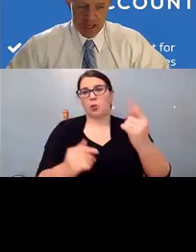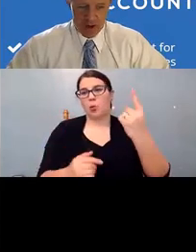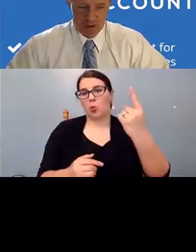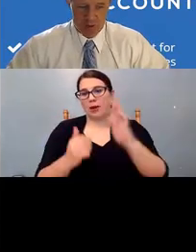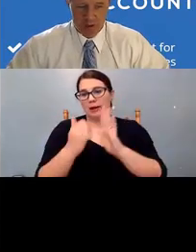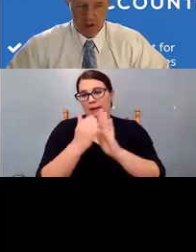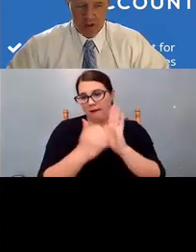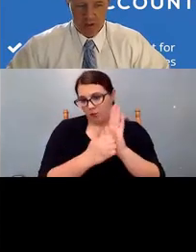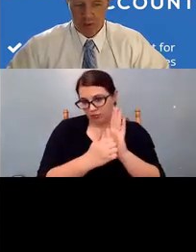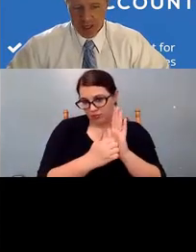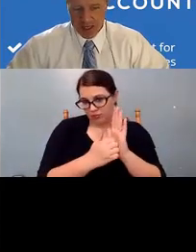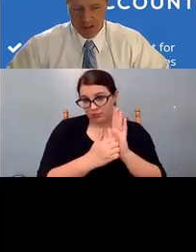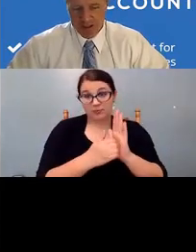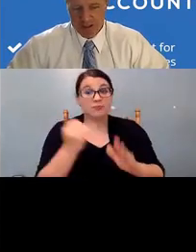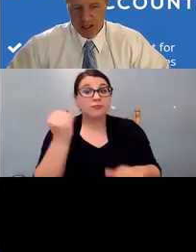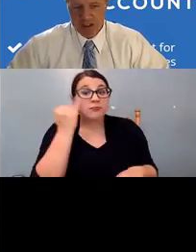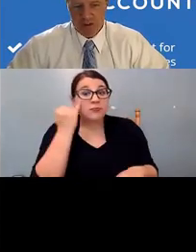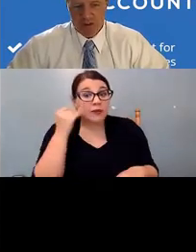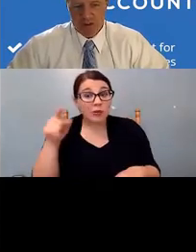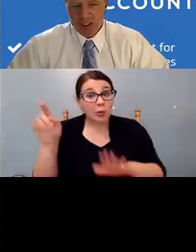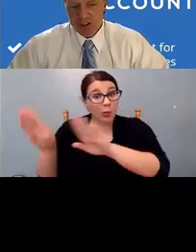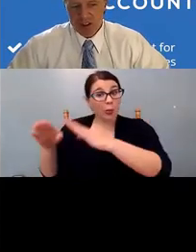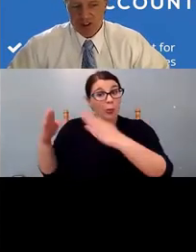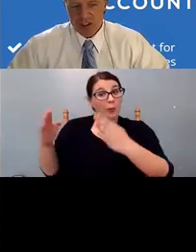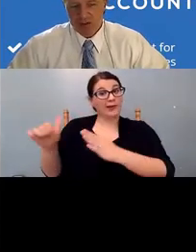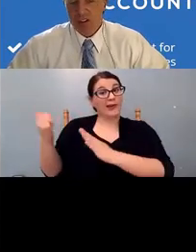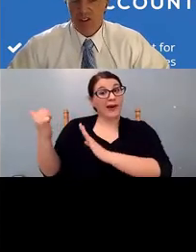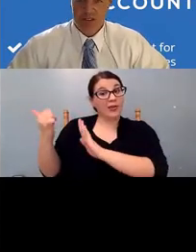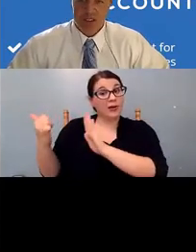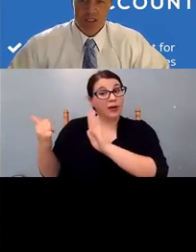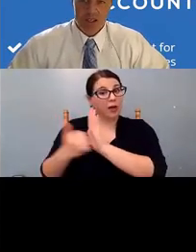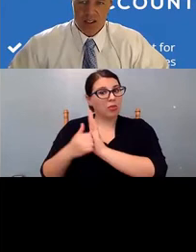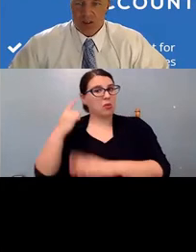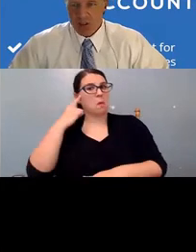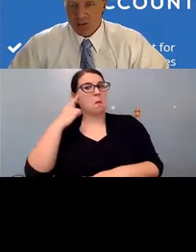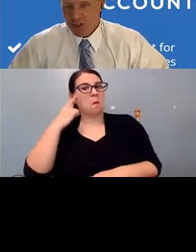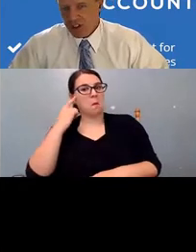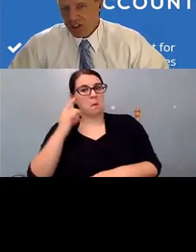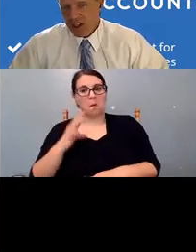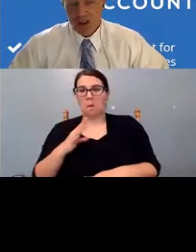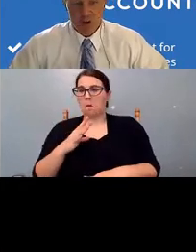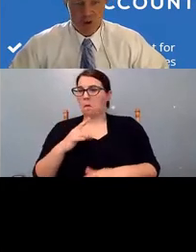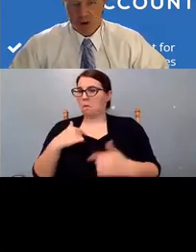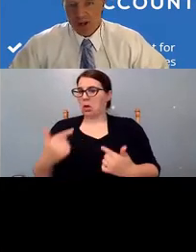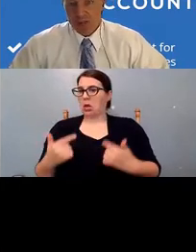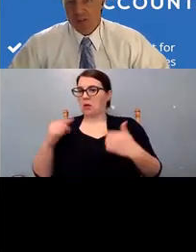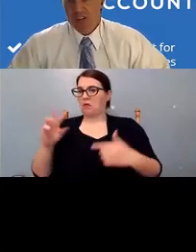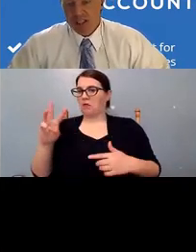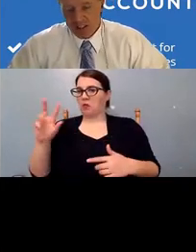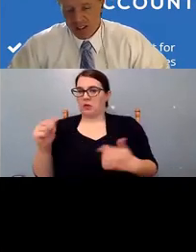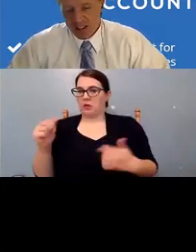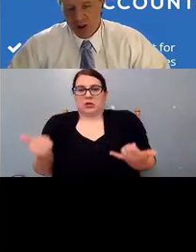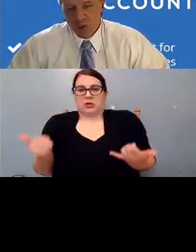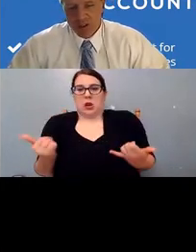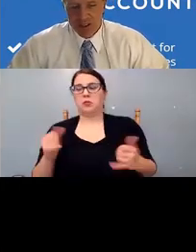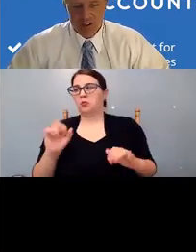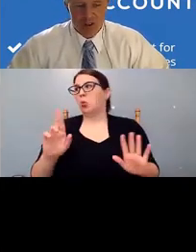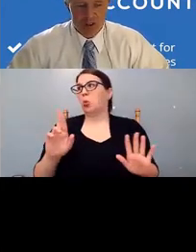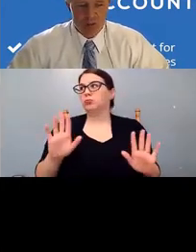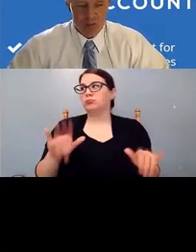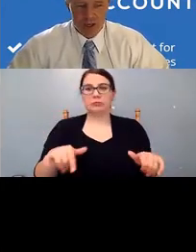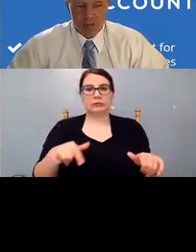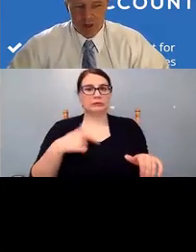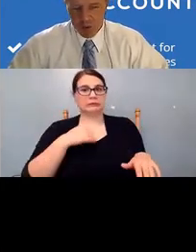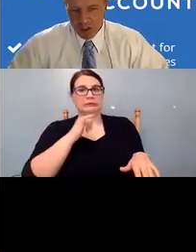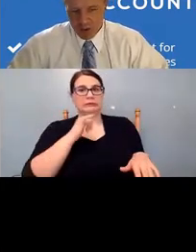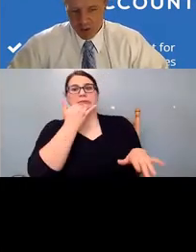an account with another plan and you're thinking to yourself, oh, I live in West Virginia now, or I mistakenly opened it into a